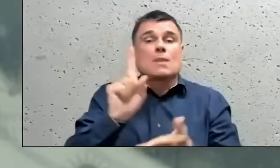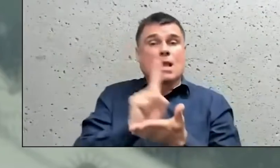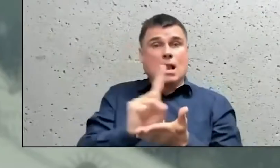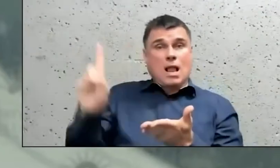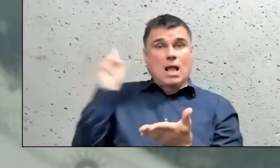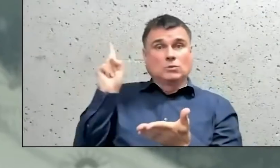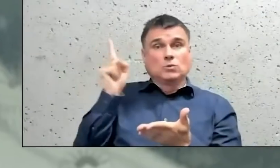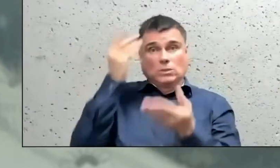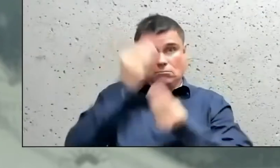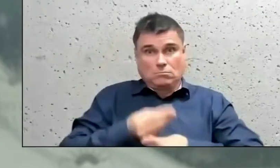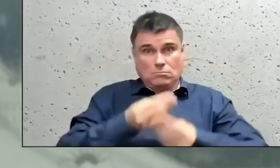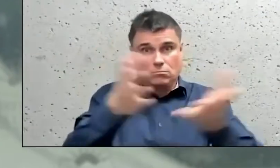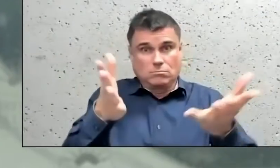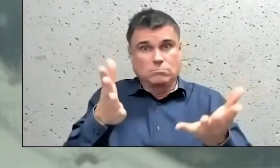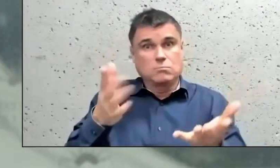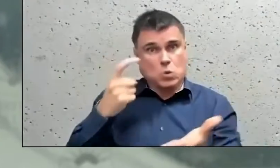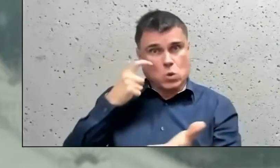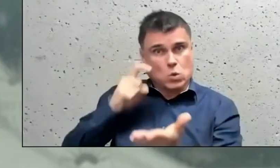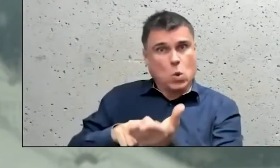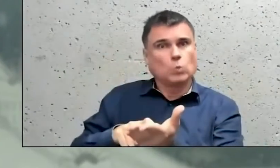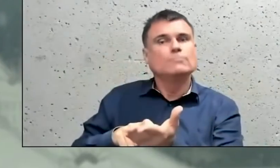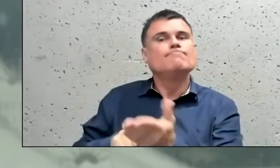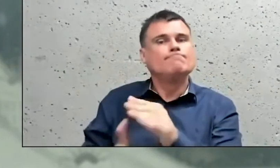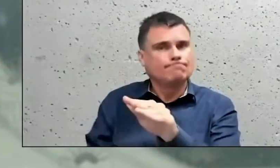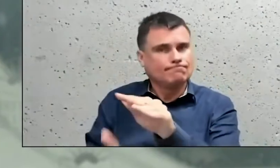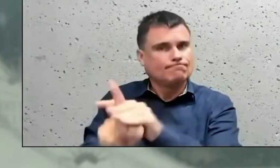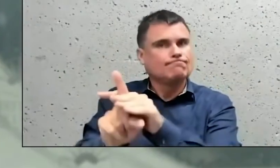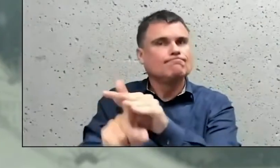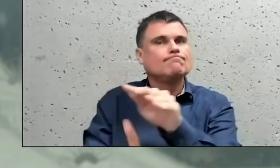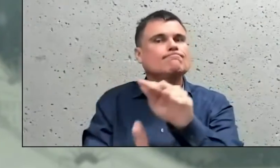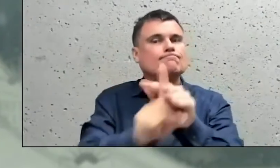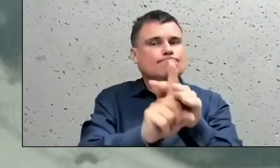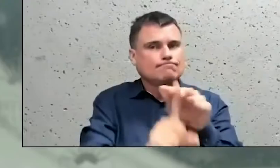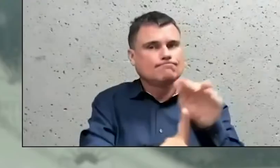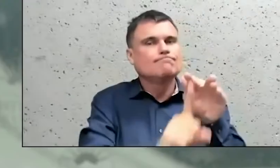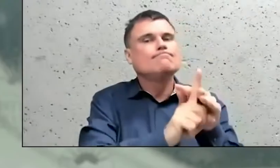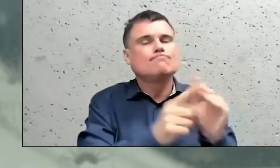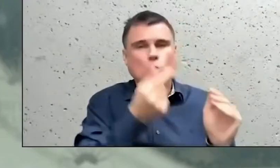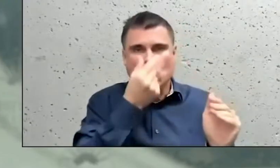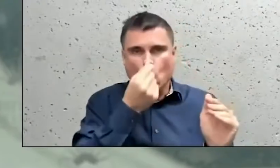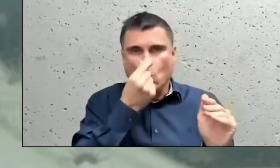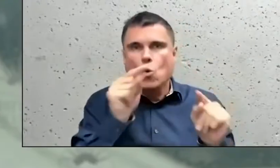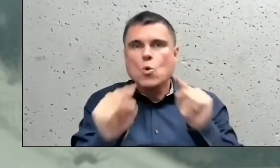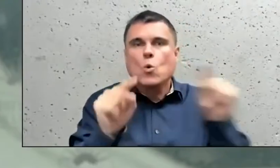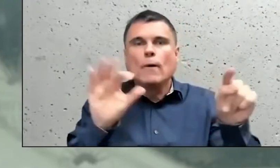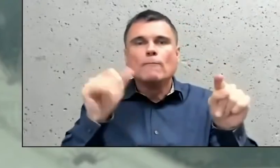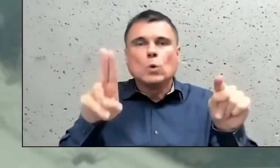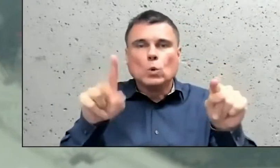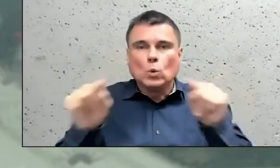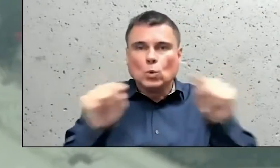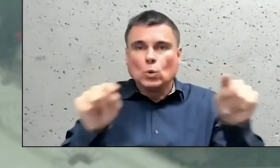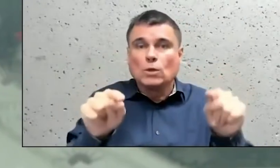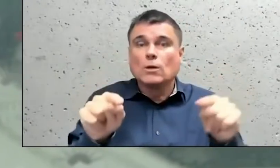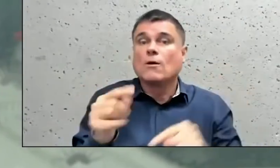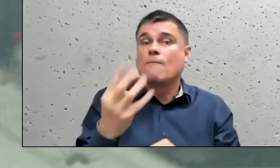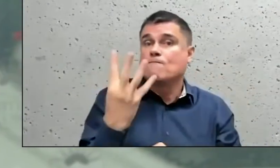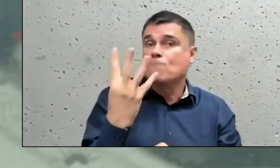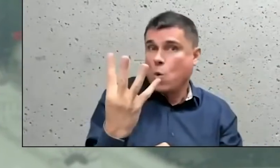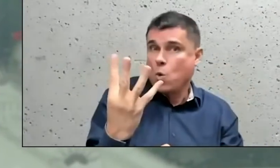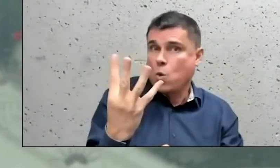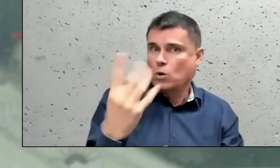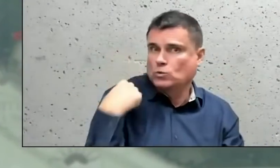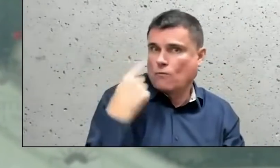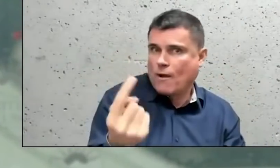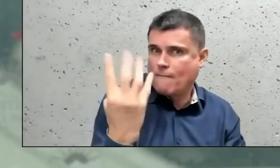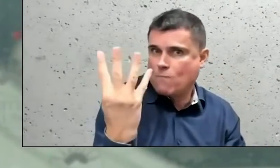of positive cases of influenza in the community, just 4 so far, so still very low. But it is a marker